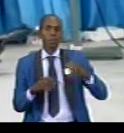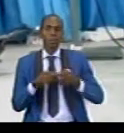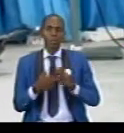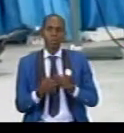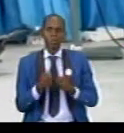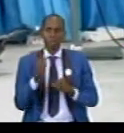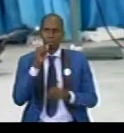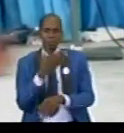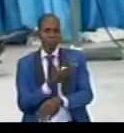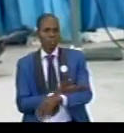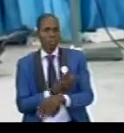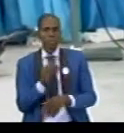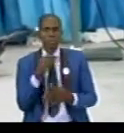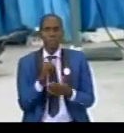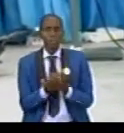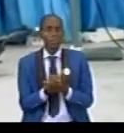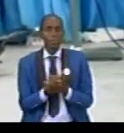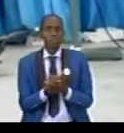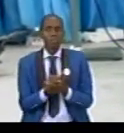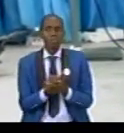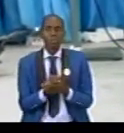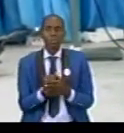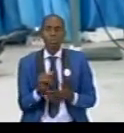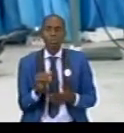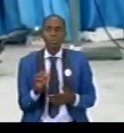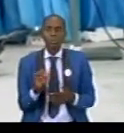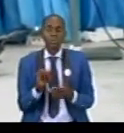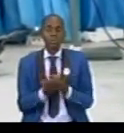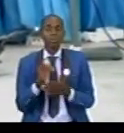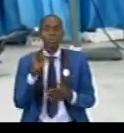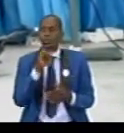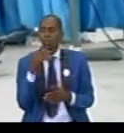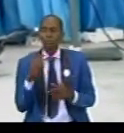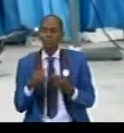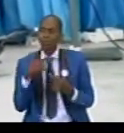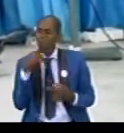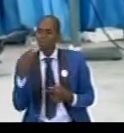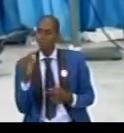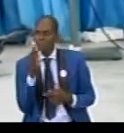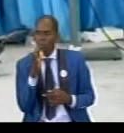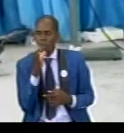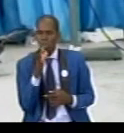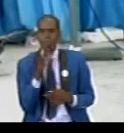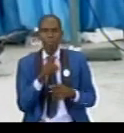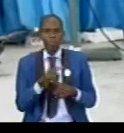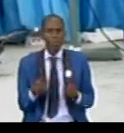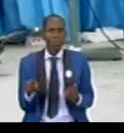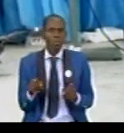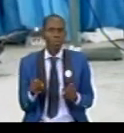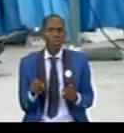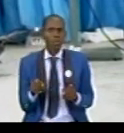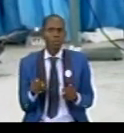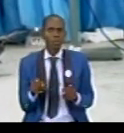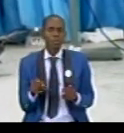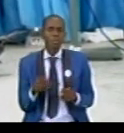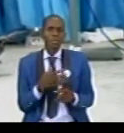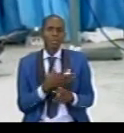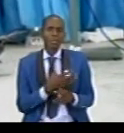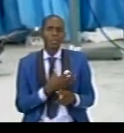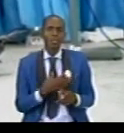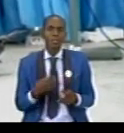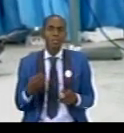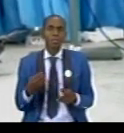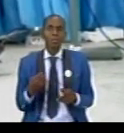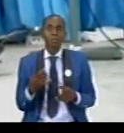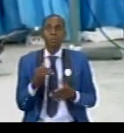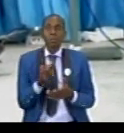no, they say they should not tell me. I ask my daughter, I say, it should not bother you. I don't pass